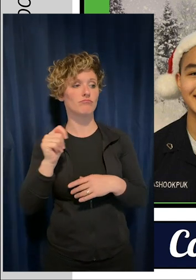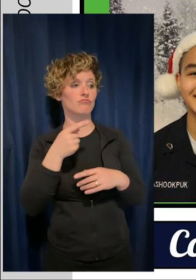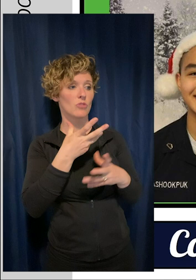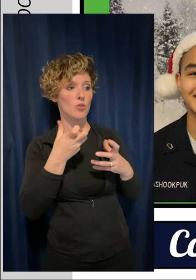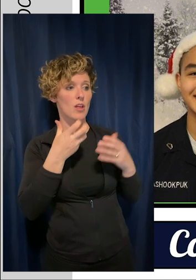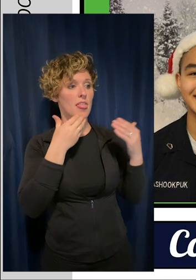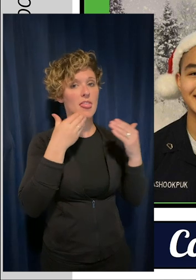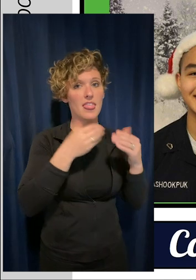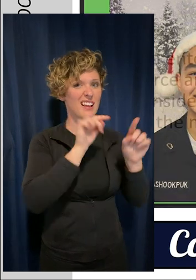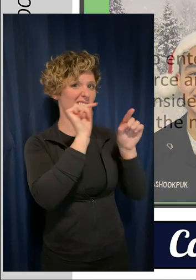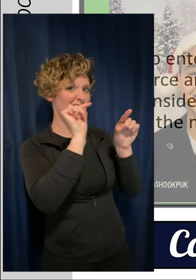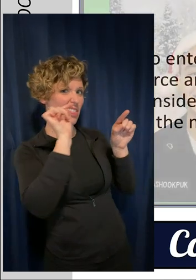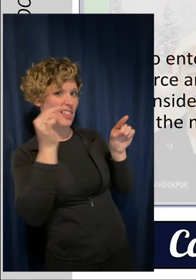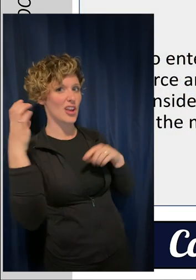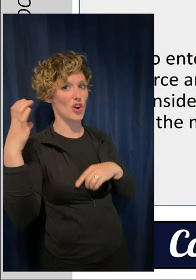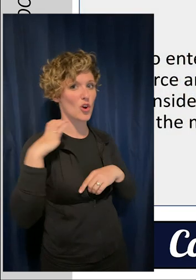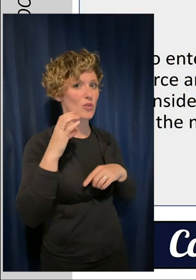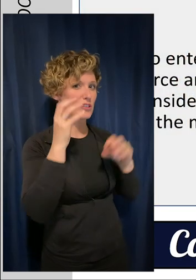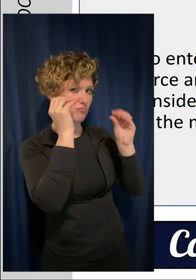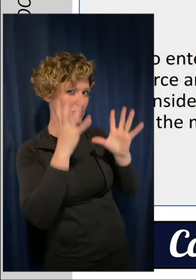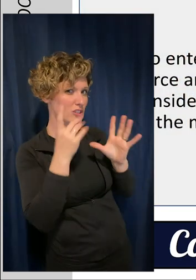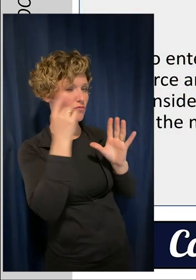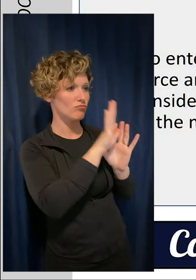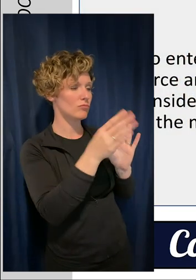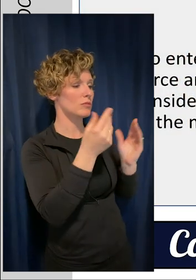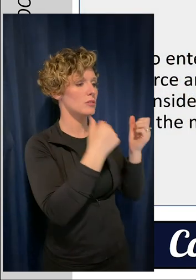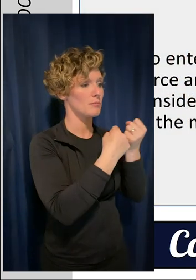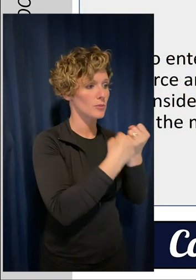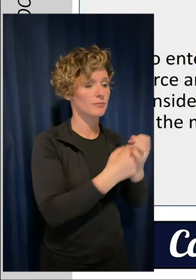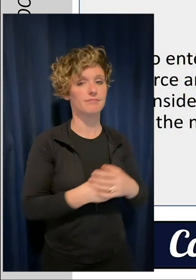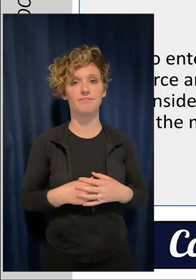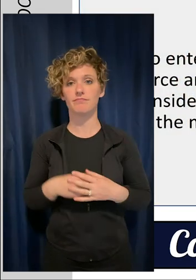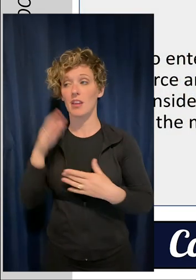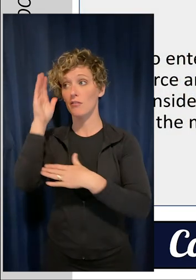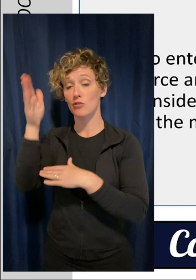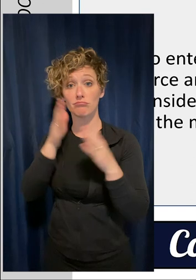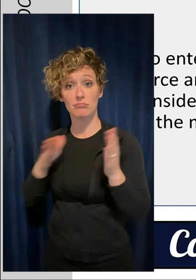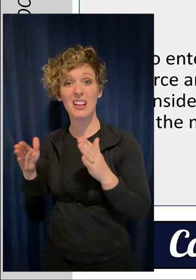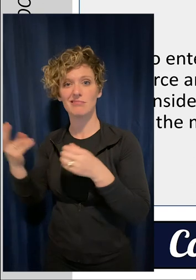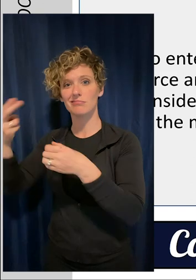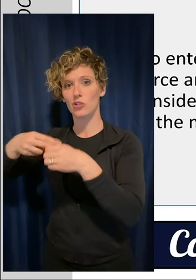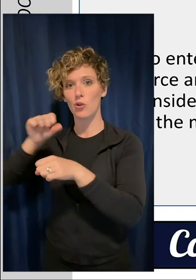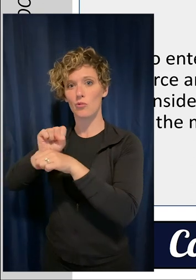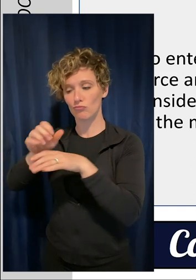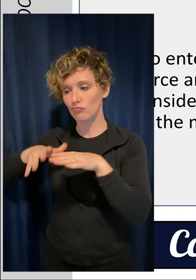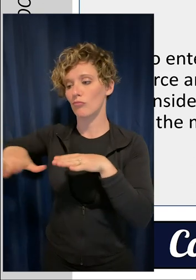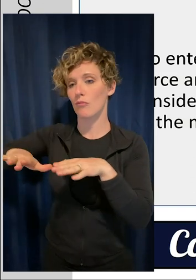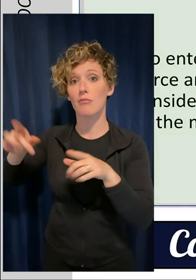Mr. Swalling for their support. In the future, he plans to enter the workforce and is also considering joining the